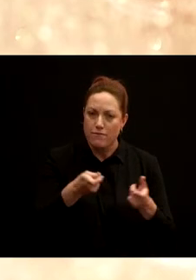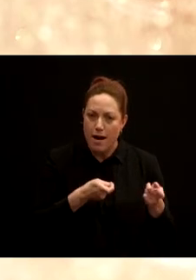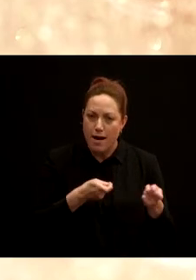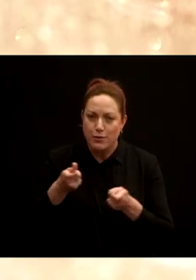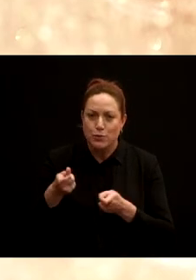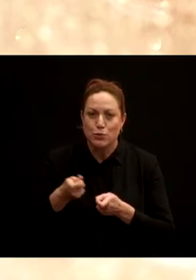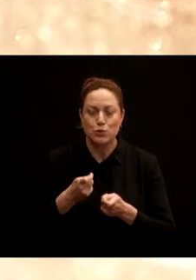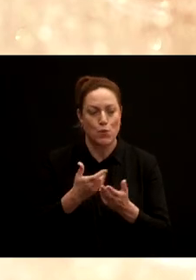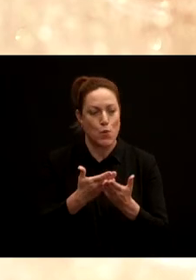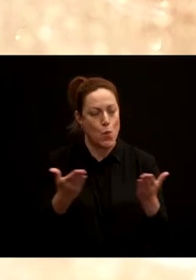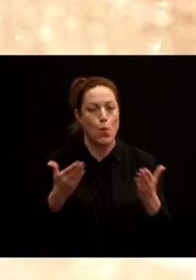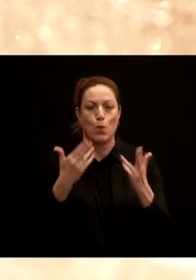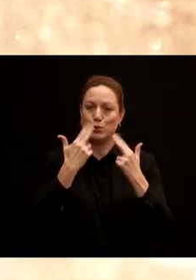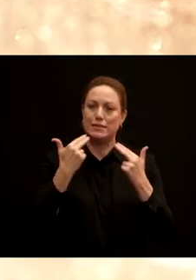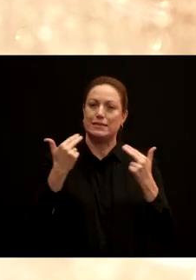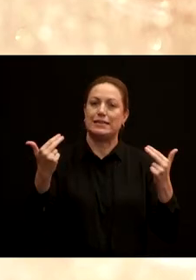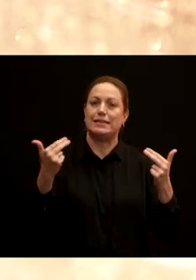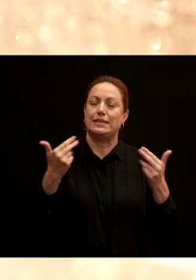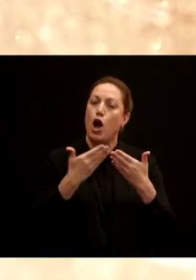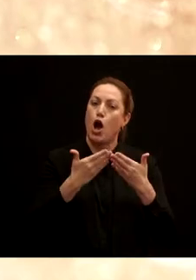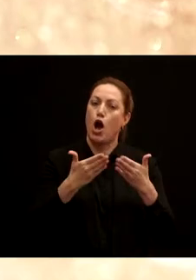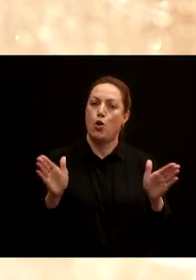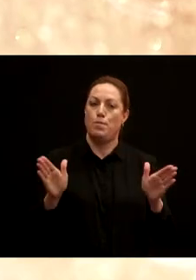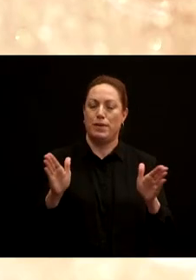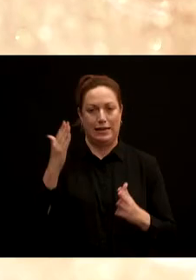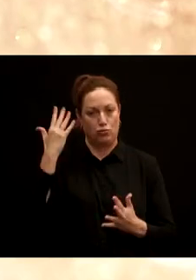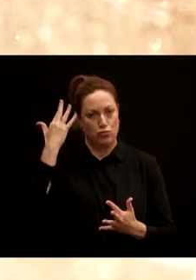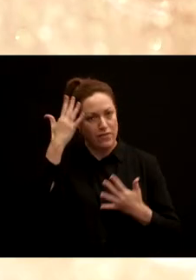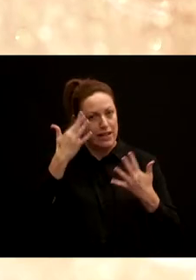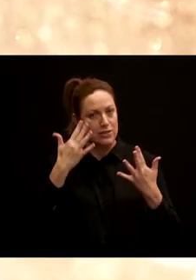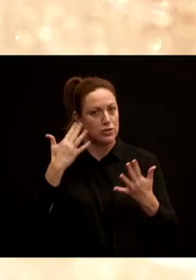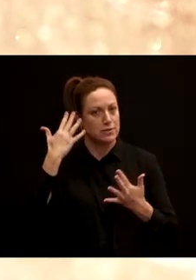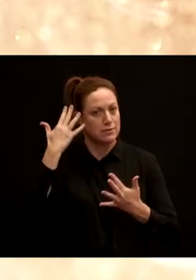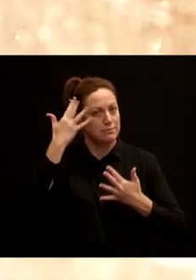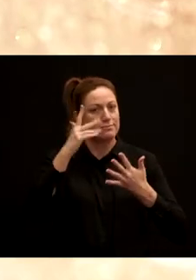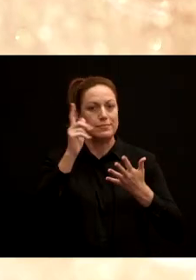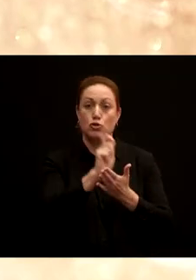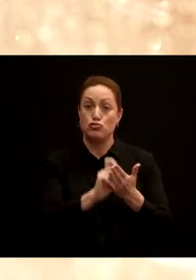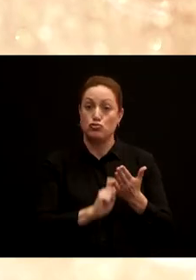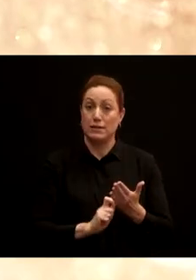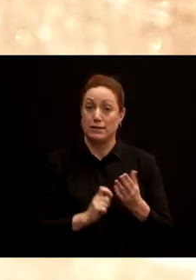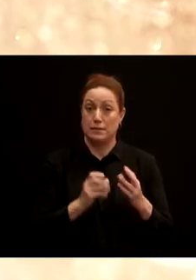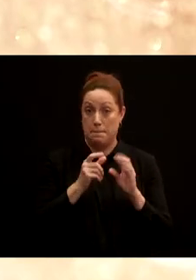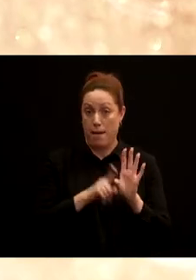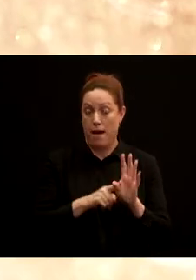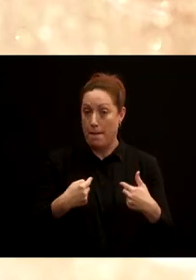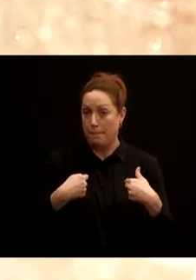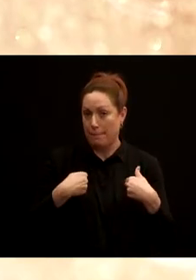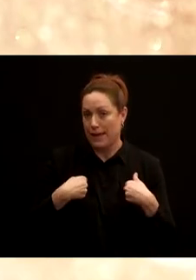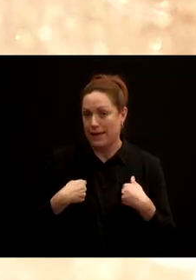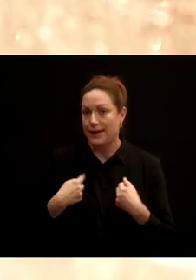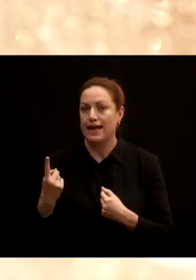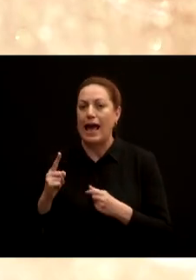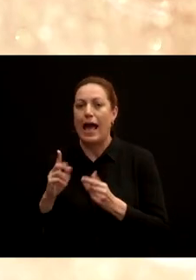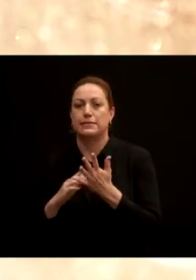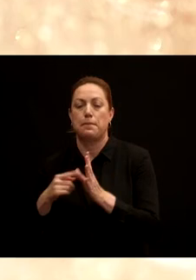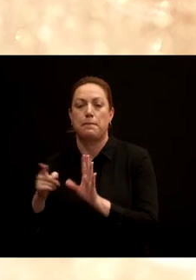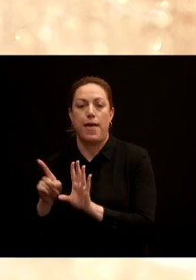me in singing our opening reflection, which has been co-written by myself and Maeve